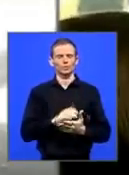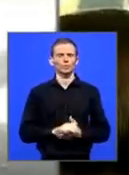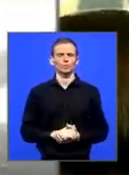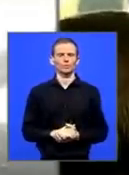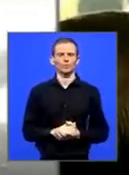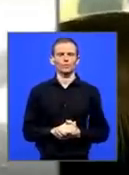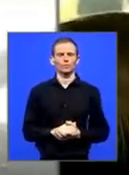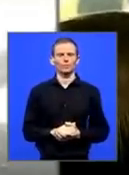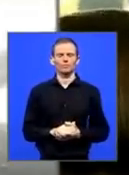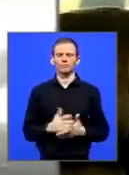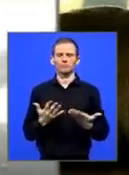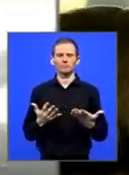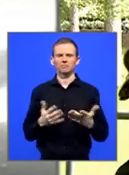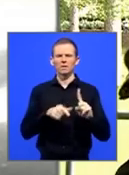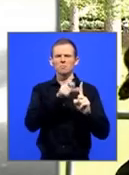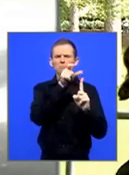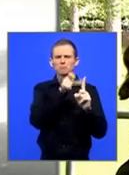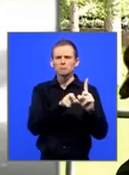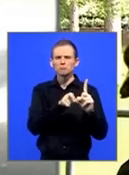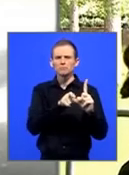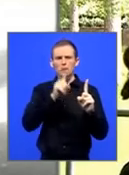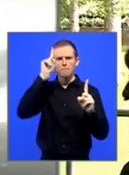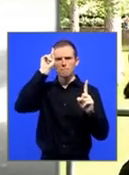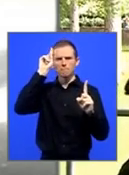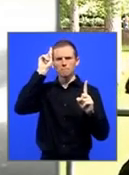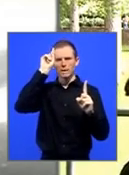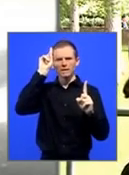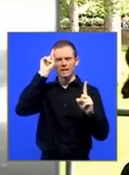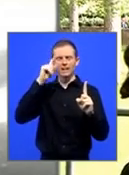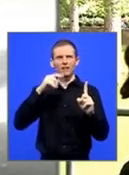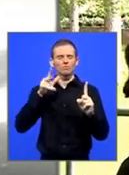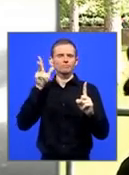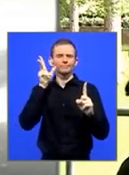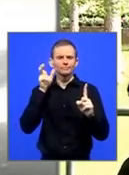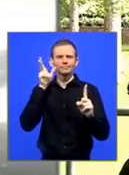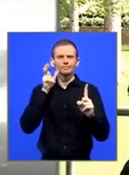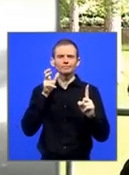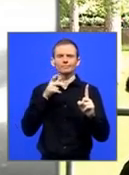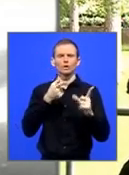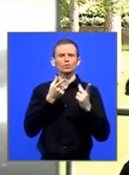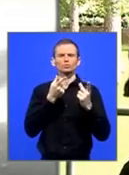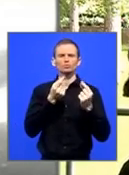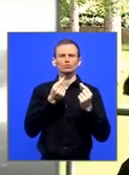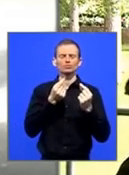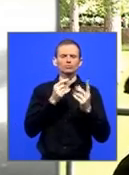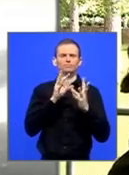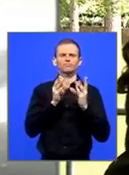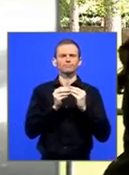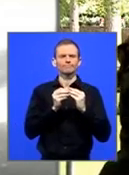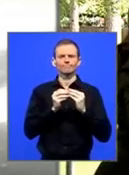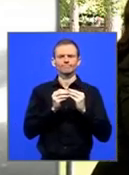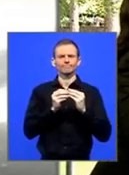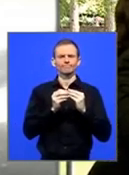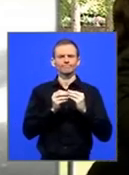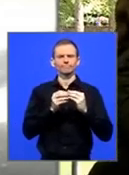this man, though? We've heard about how he was selfless and how he would give, you know, his everything. What was it